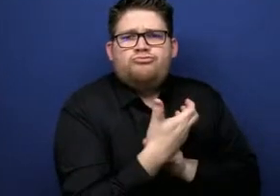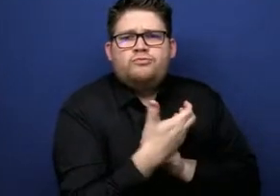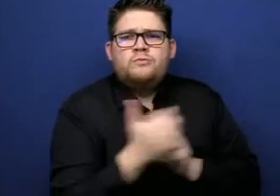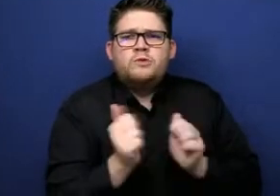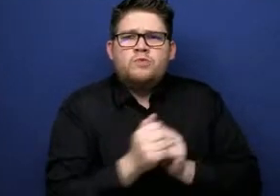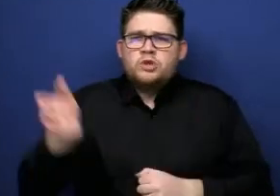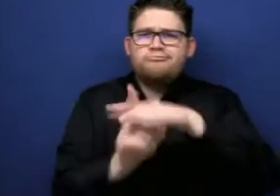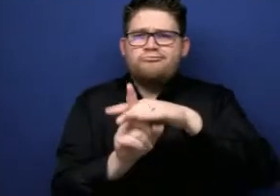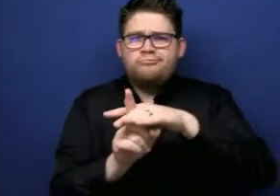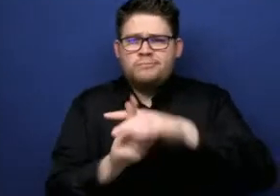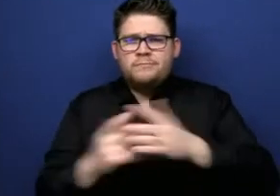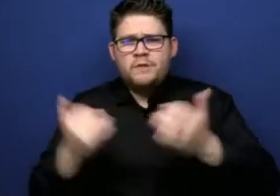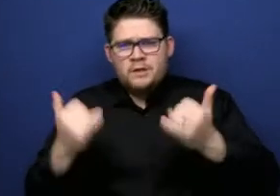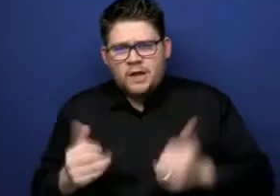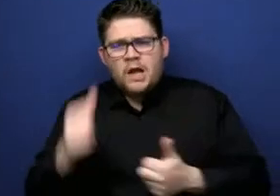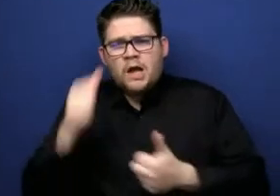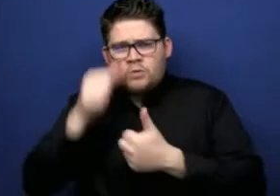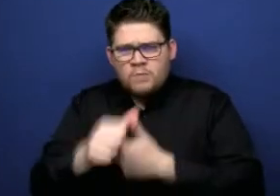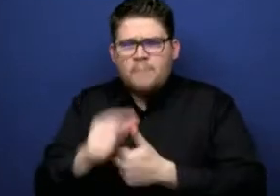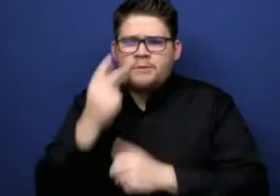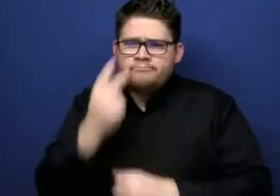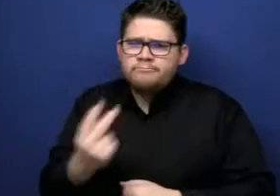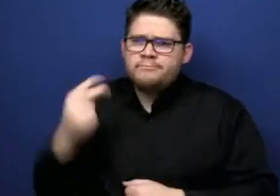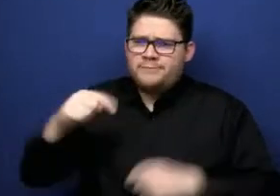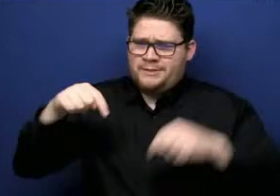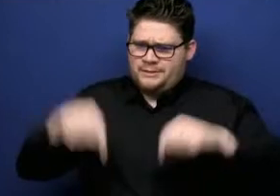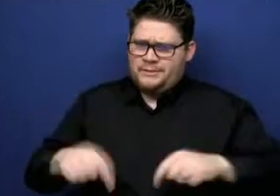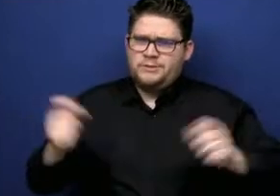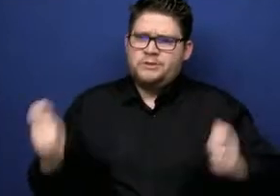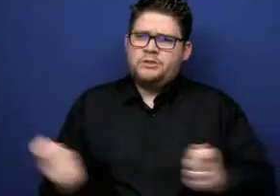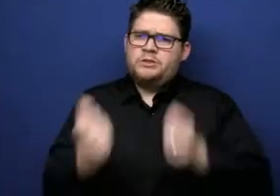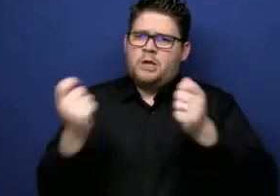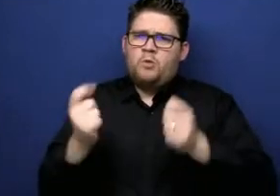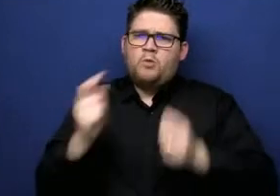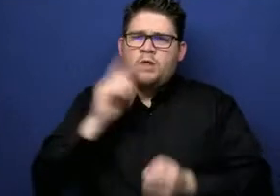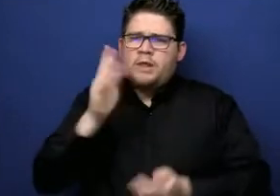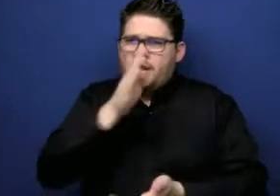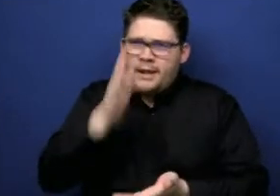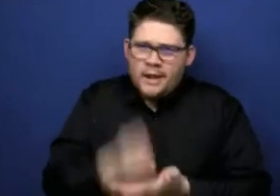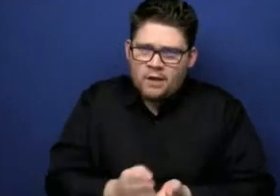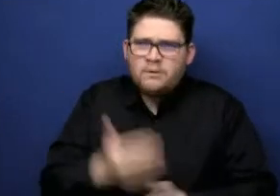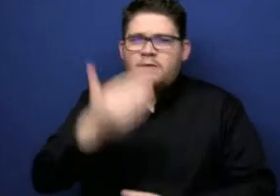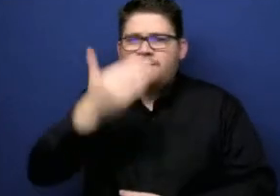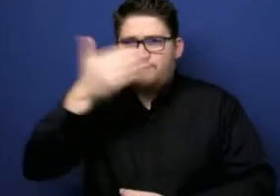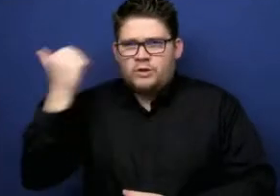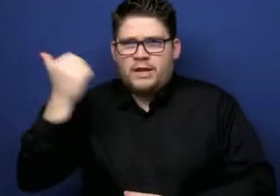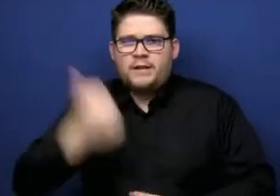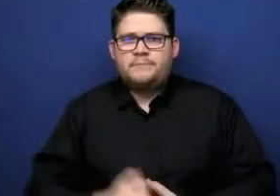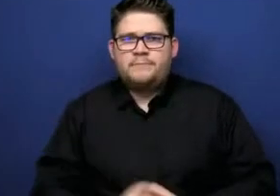so publicly, will never be forgotten. If you are able to, please rise.